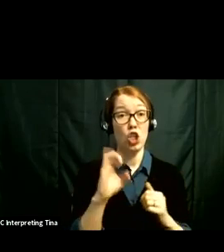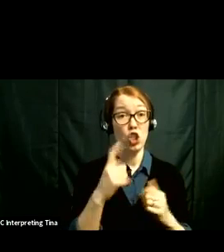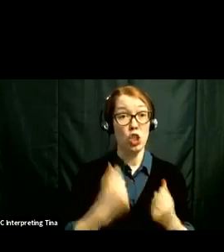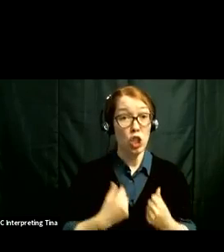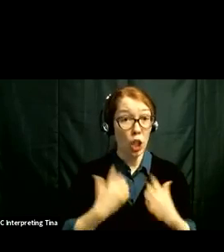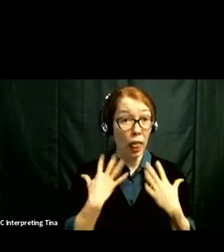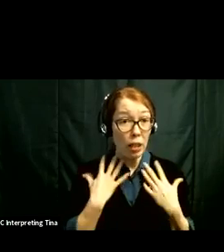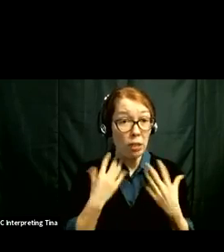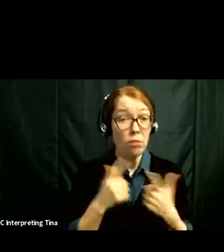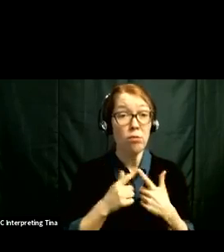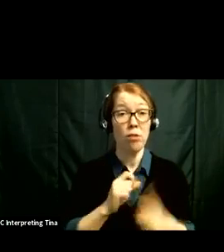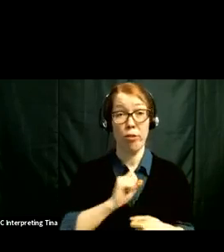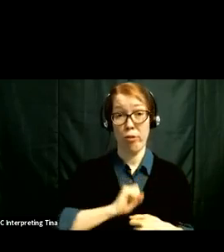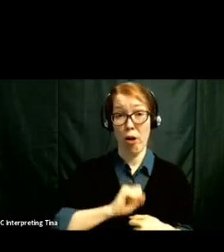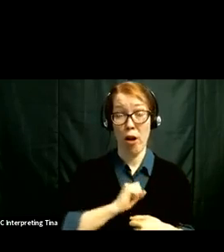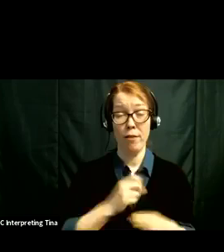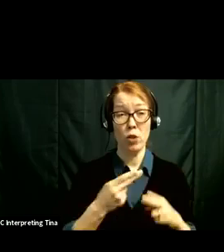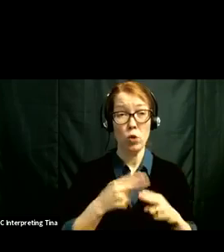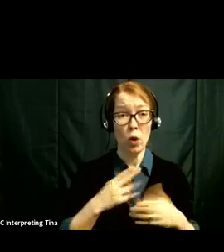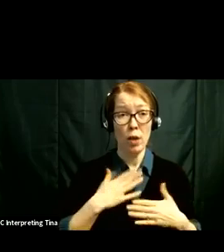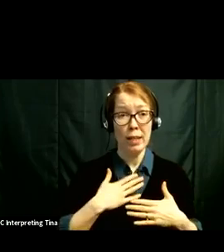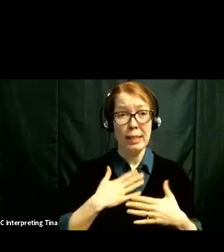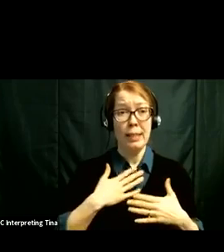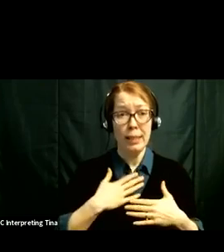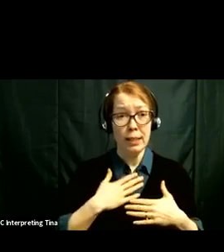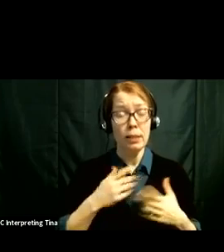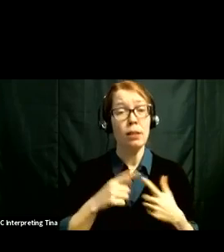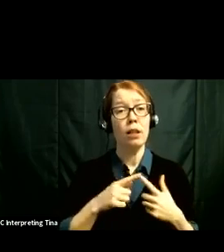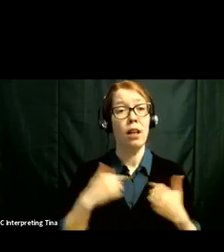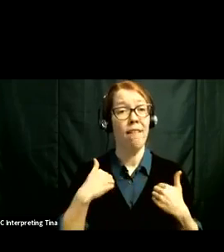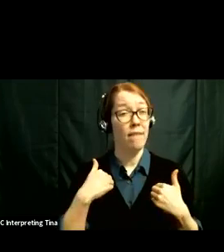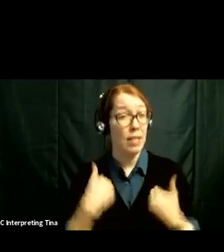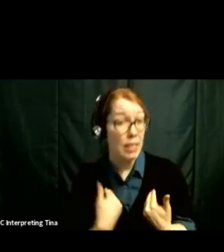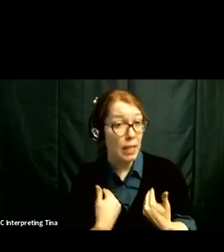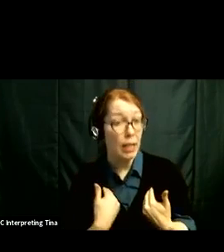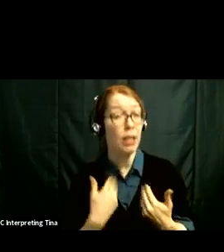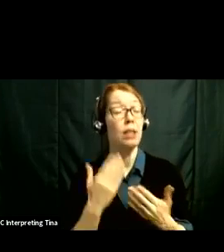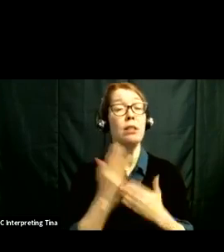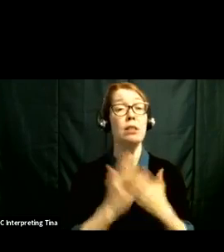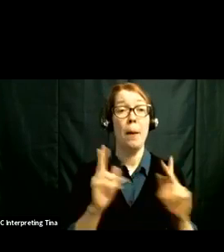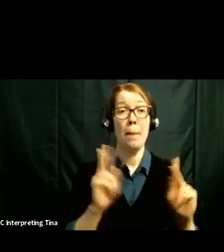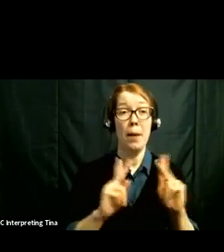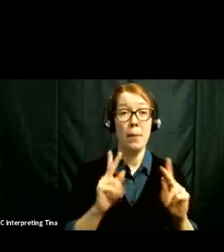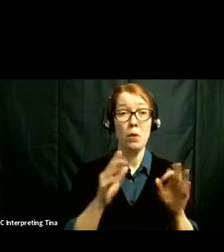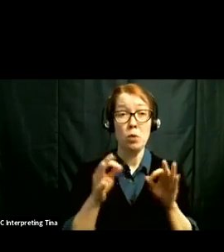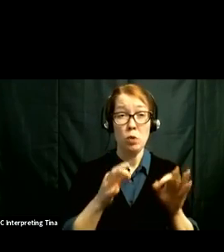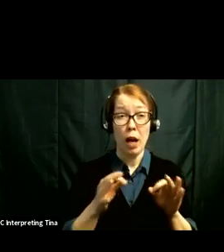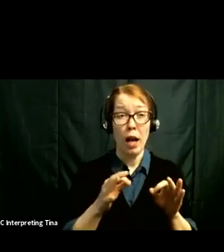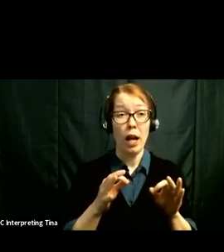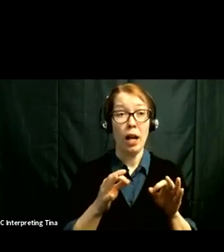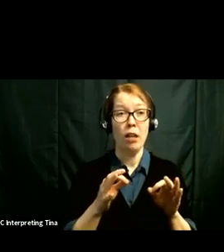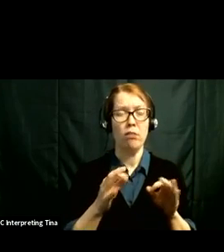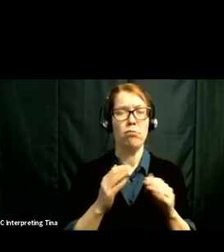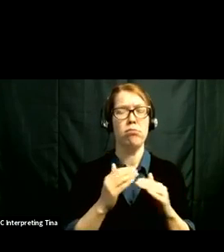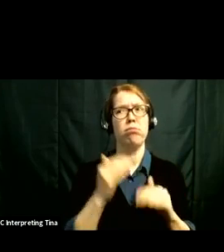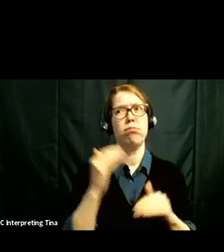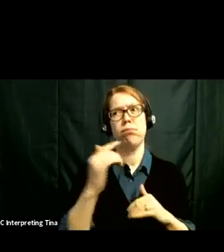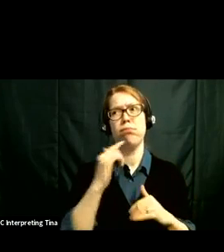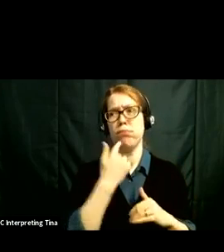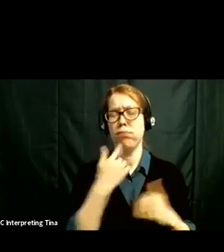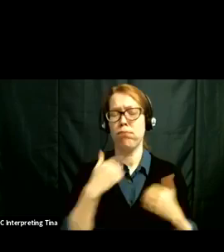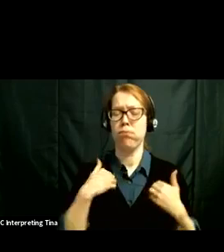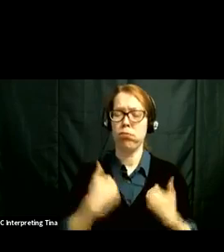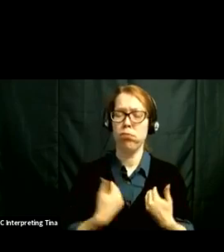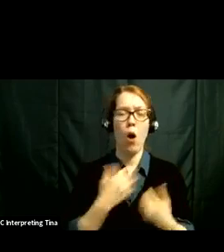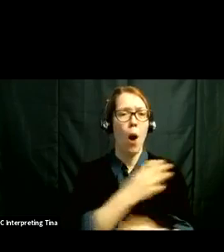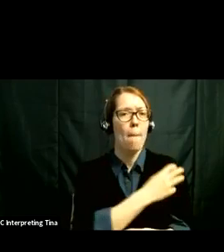shortness of breath, fatigue. People describe tremendous amount of fatigue, muscle or